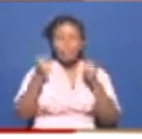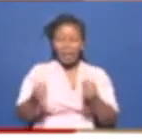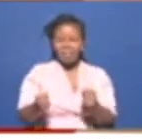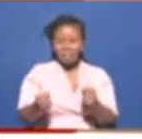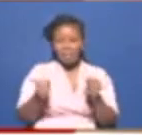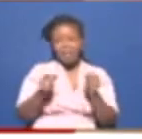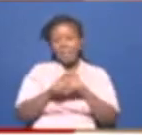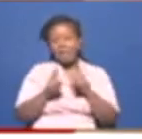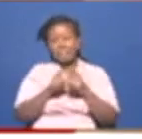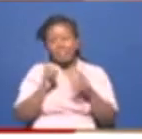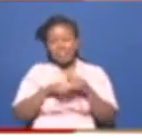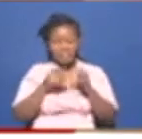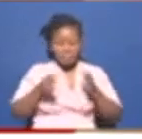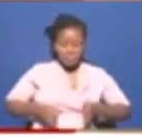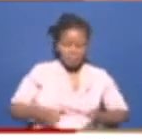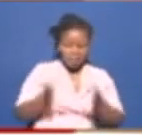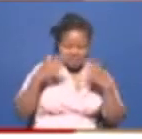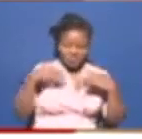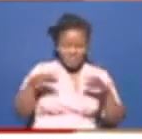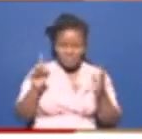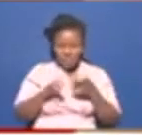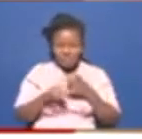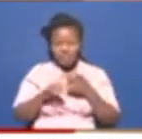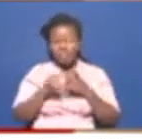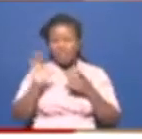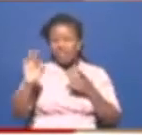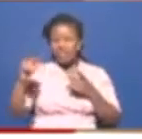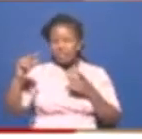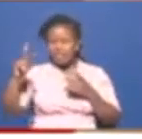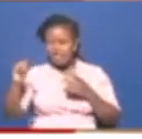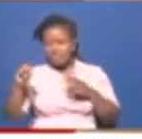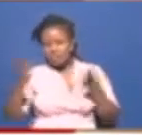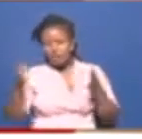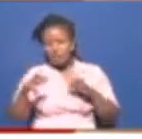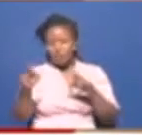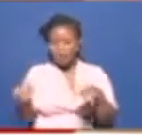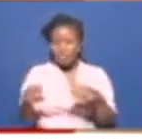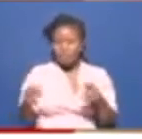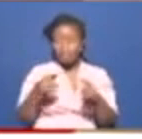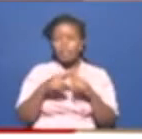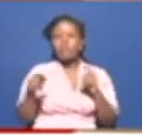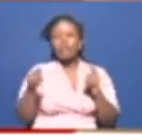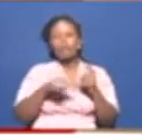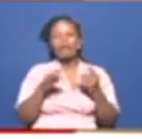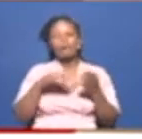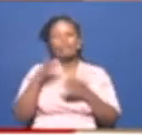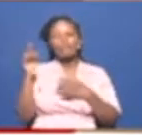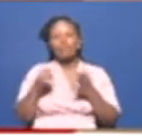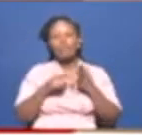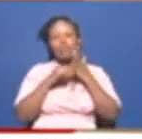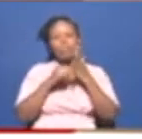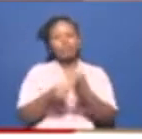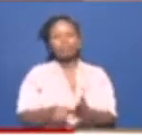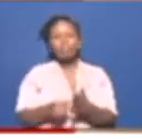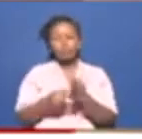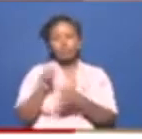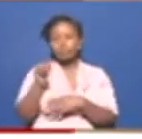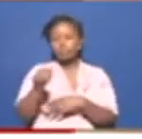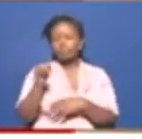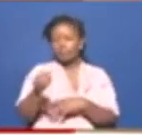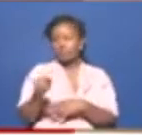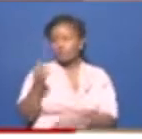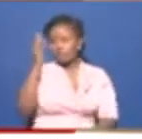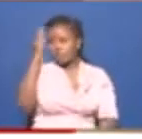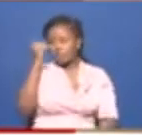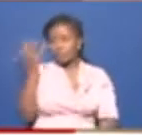of FGM, and even defilement or rape. Mm-hmm. Yeah, but we really, really emphasize on obstetric fistula because it's